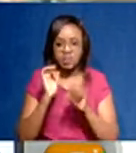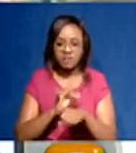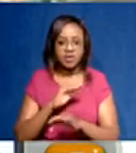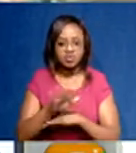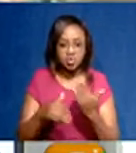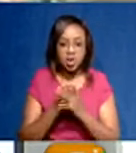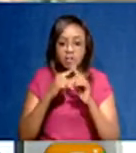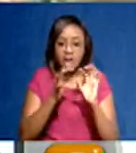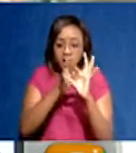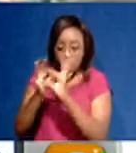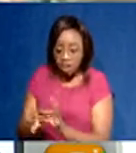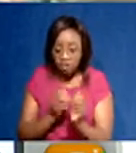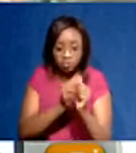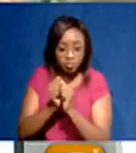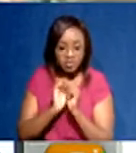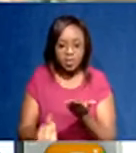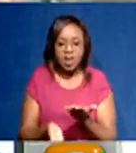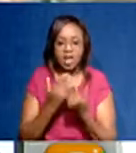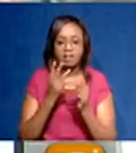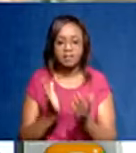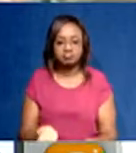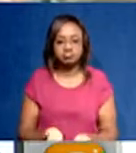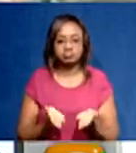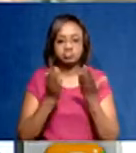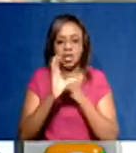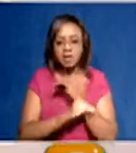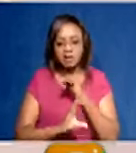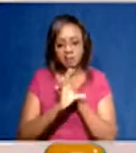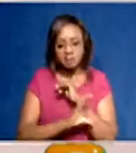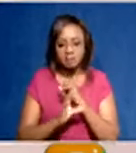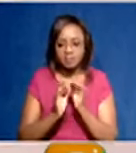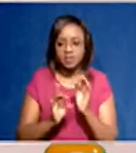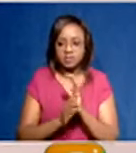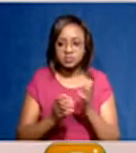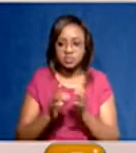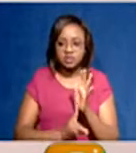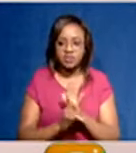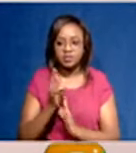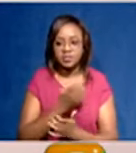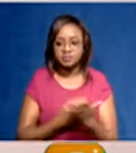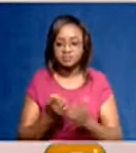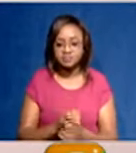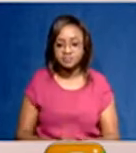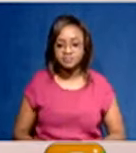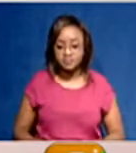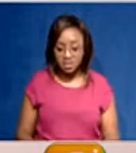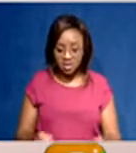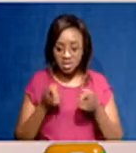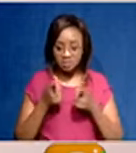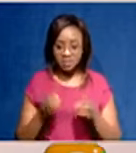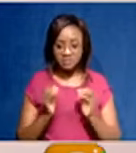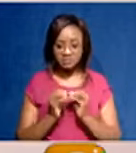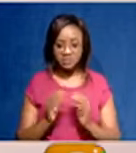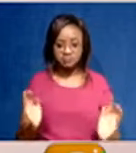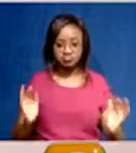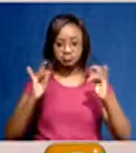secure the region and boost trade and economic development. This forum provides an opportunity for us in